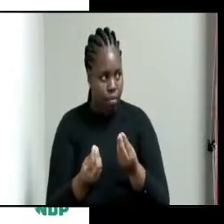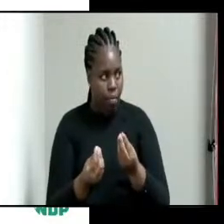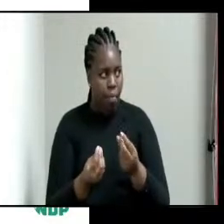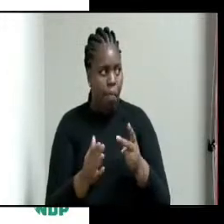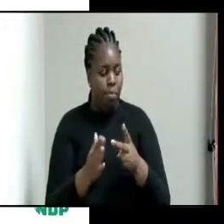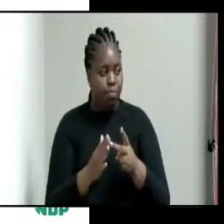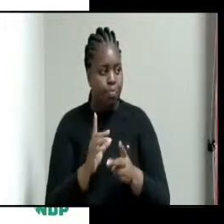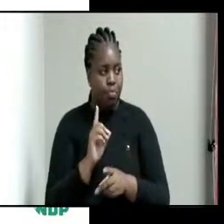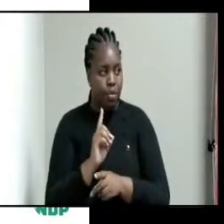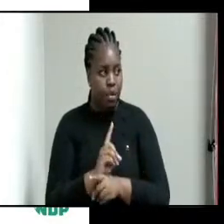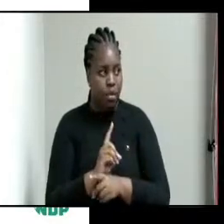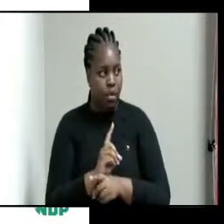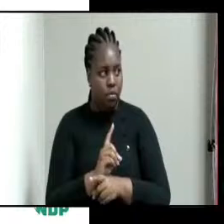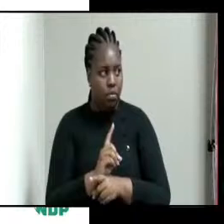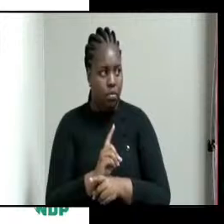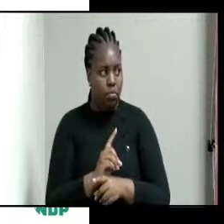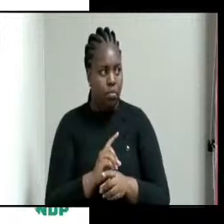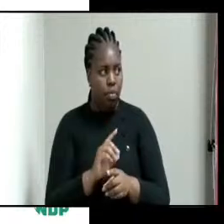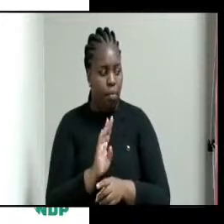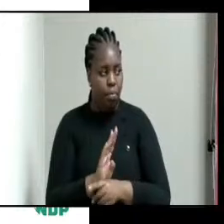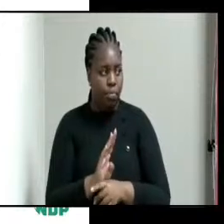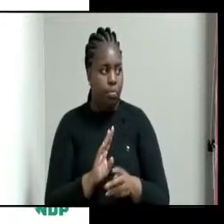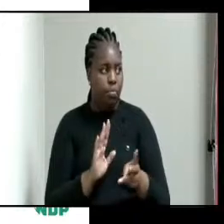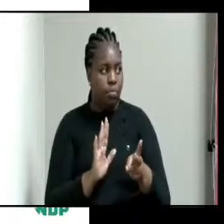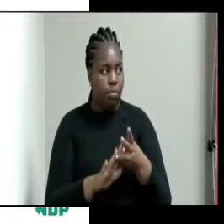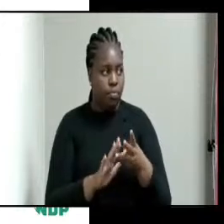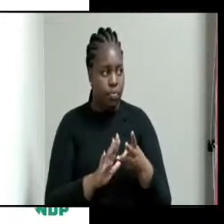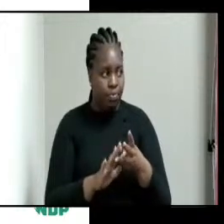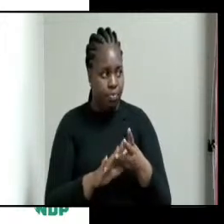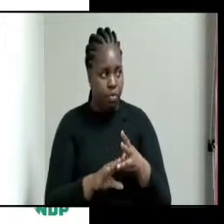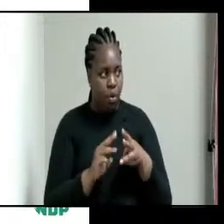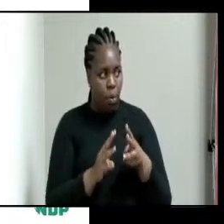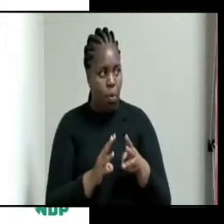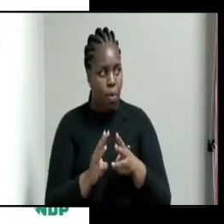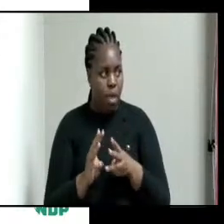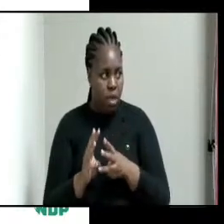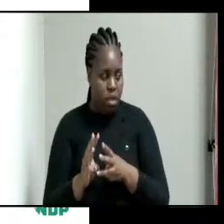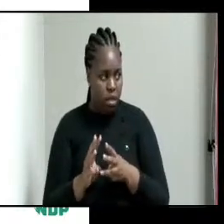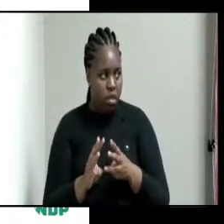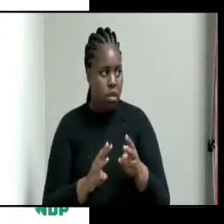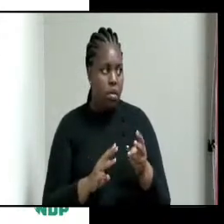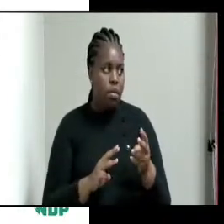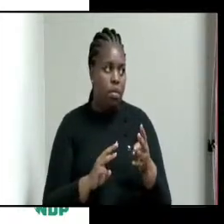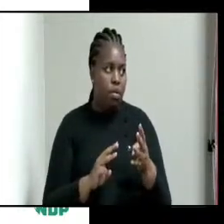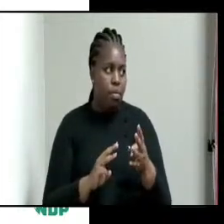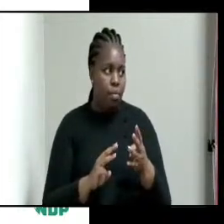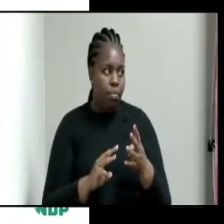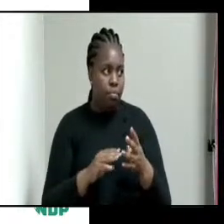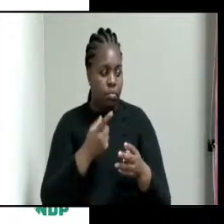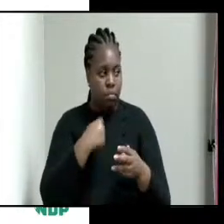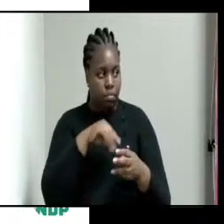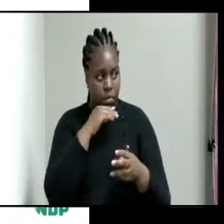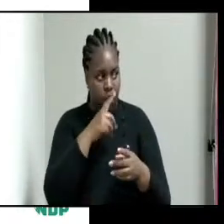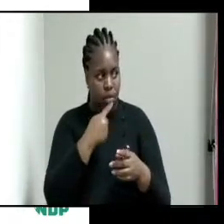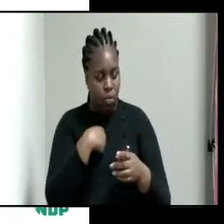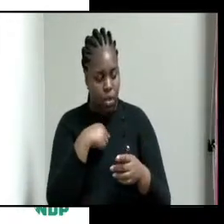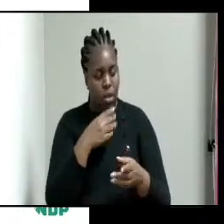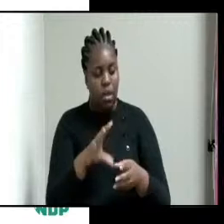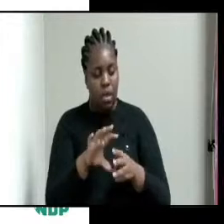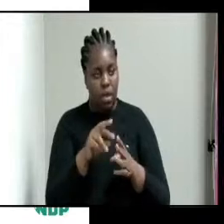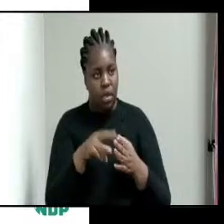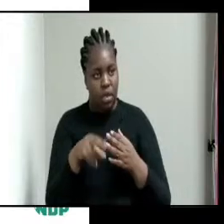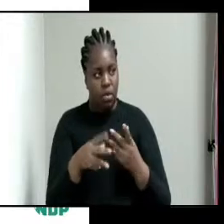the data source that was used to produce the results, the methodology, how did we came to the